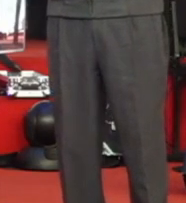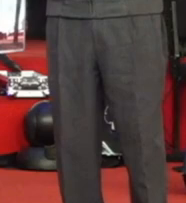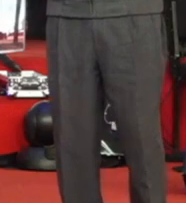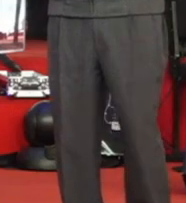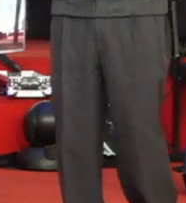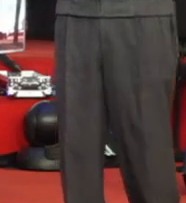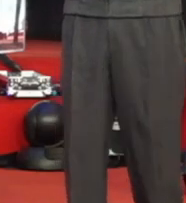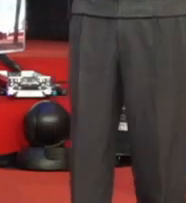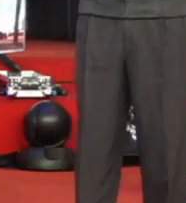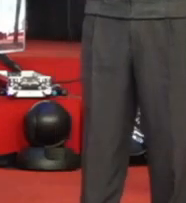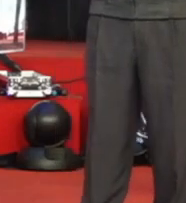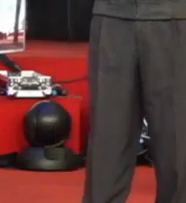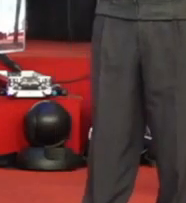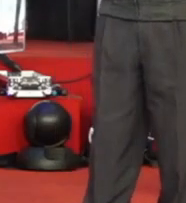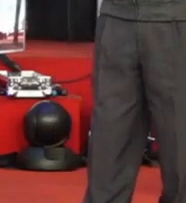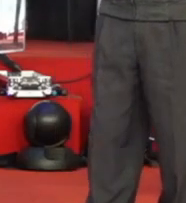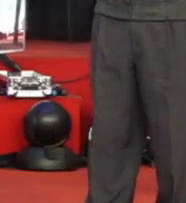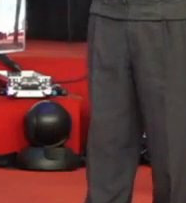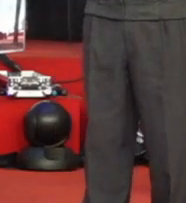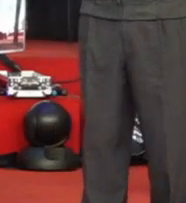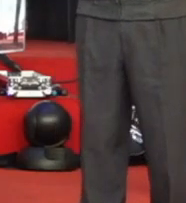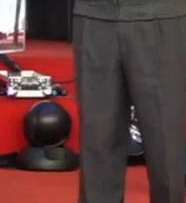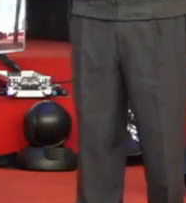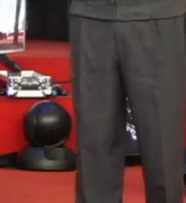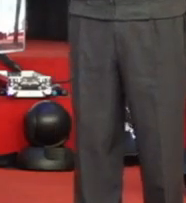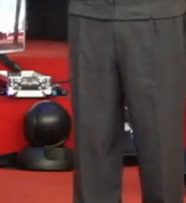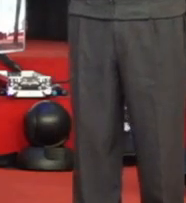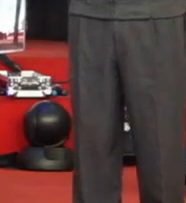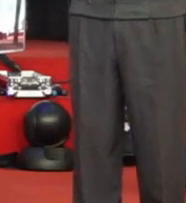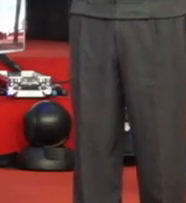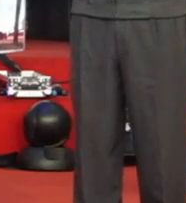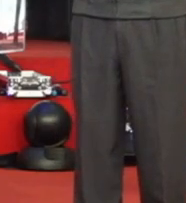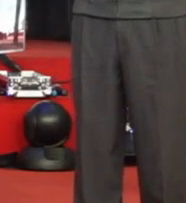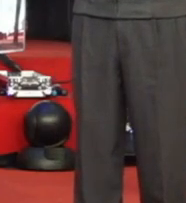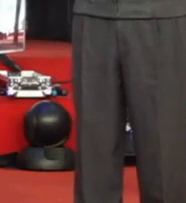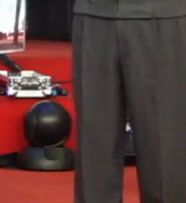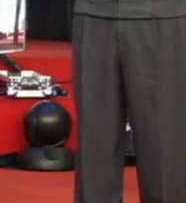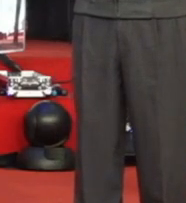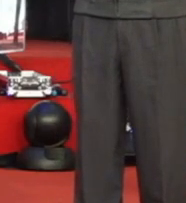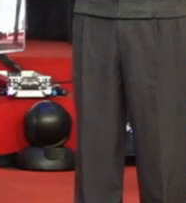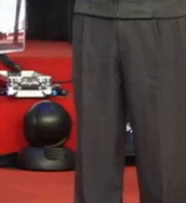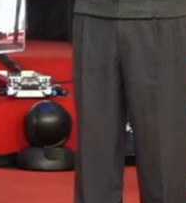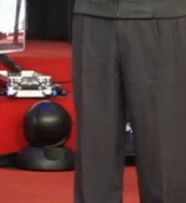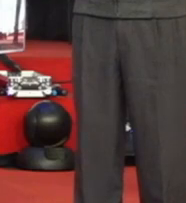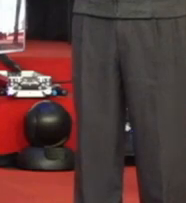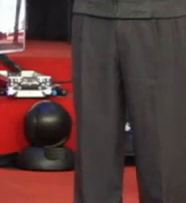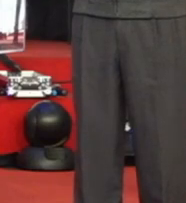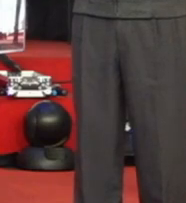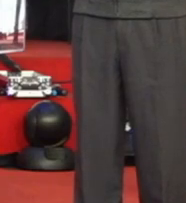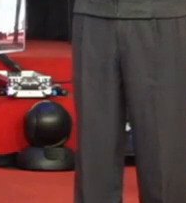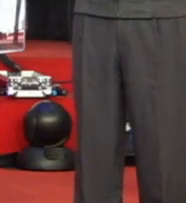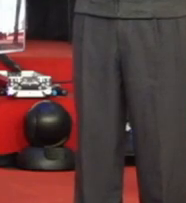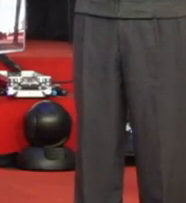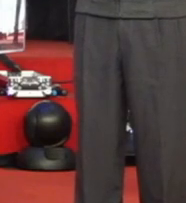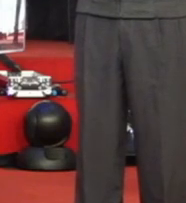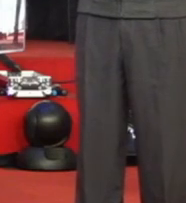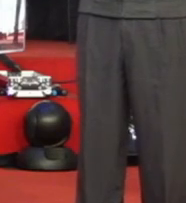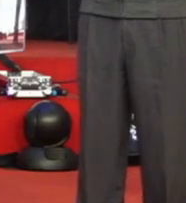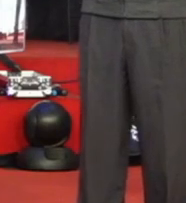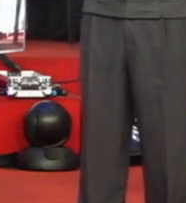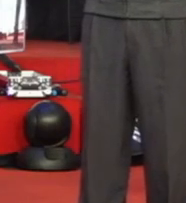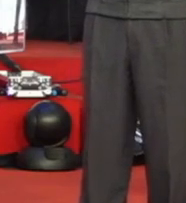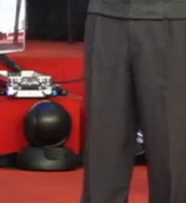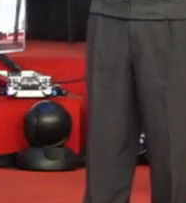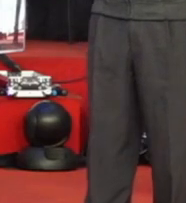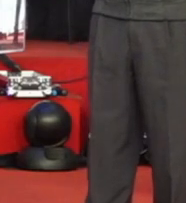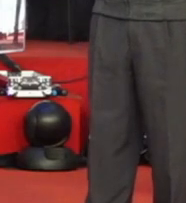la ukombozi akafa. And a memorial service was done on 14th of November at Sitam Karen. Na ibada ya wafu ikafanyika